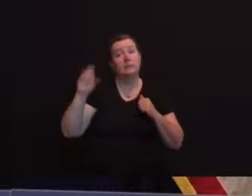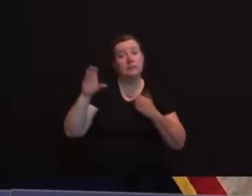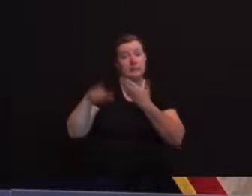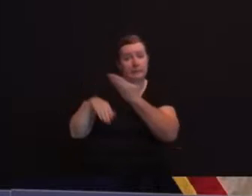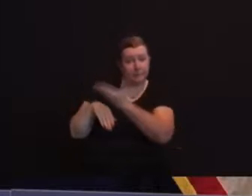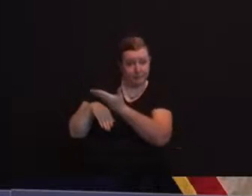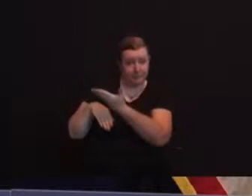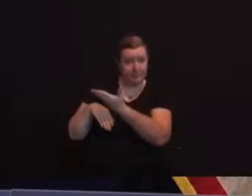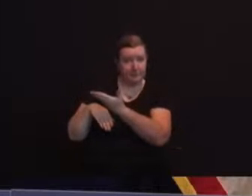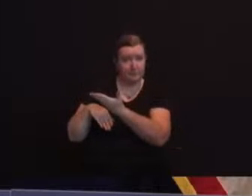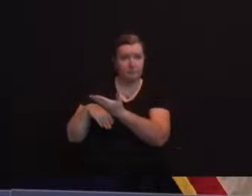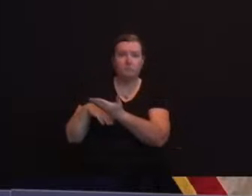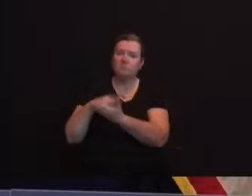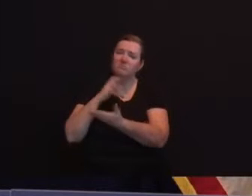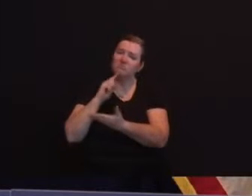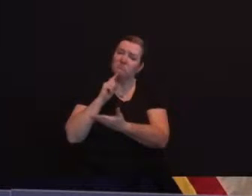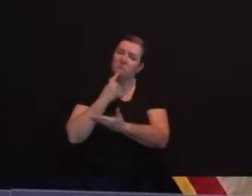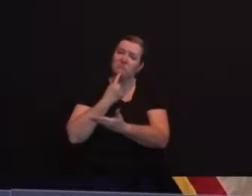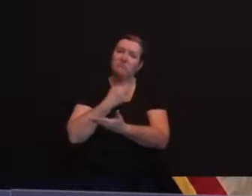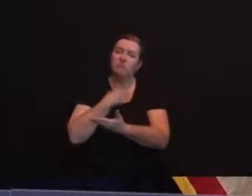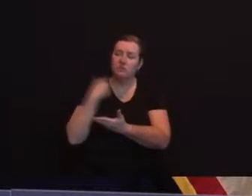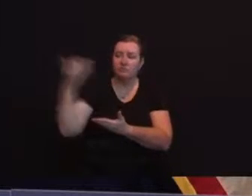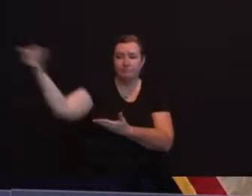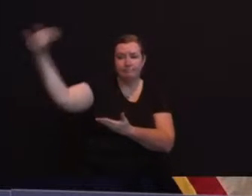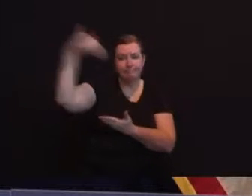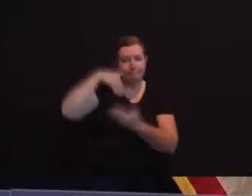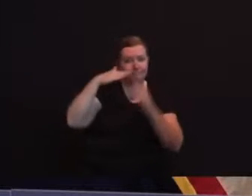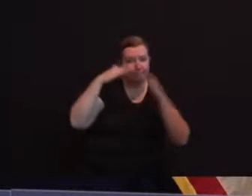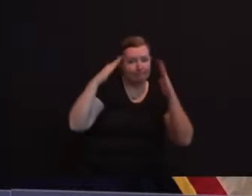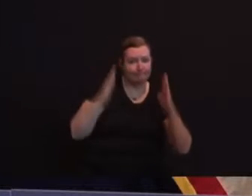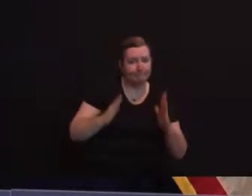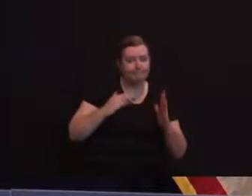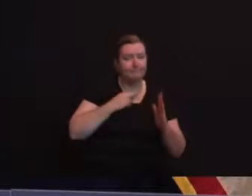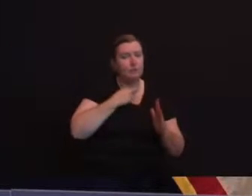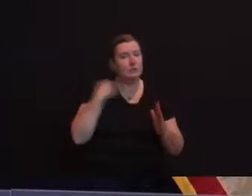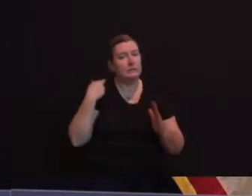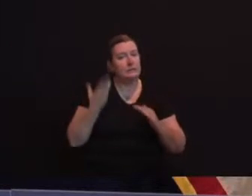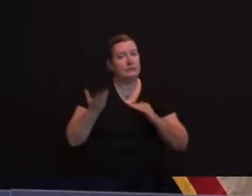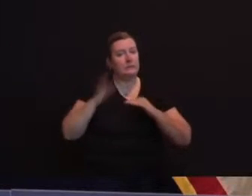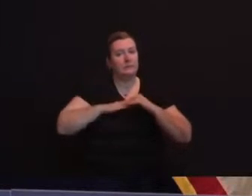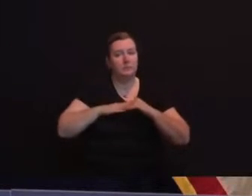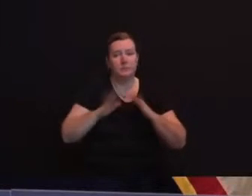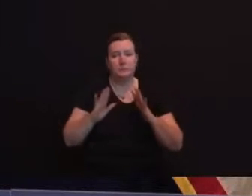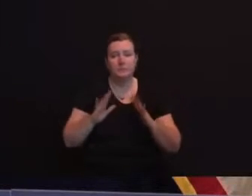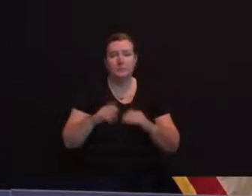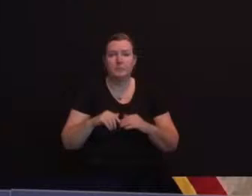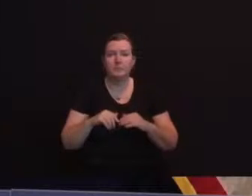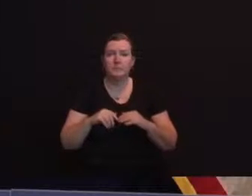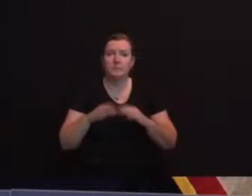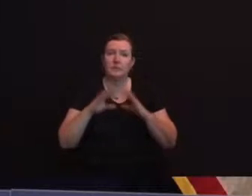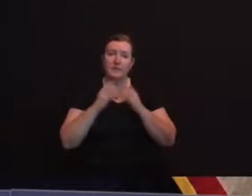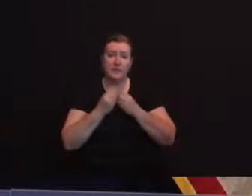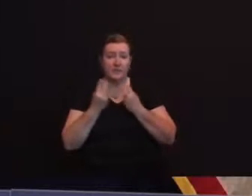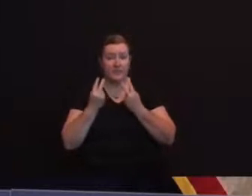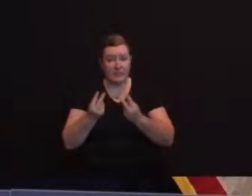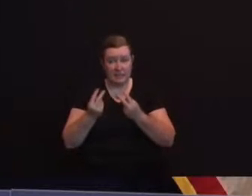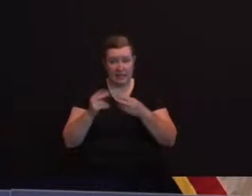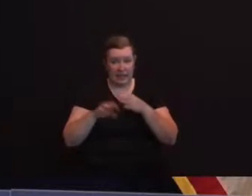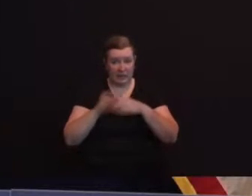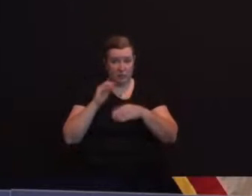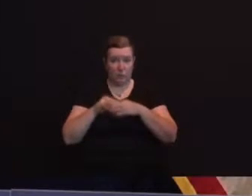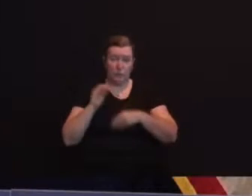ones home could put them at risk. Instead of family visits outside the facility, the department recommends